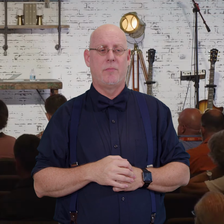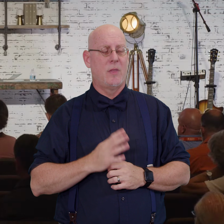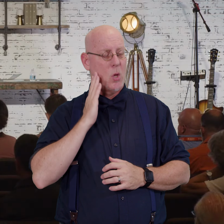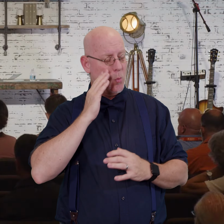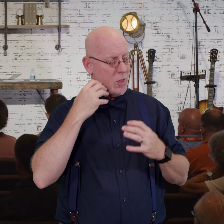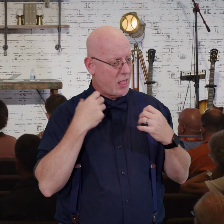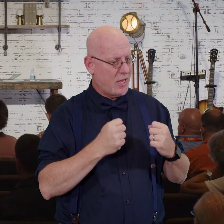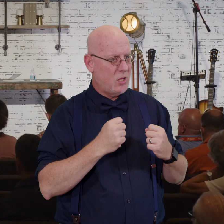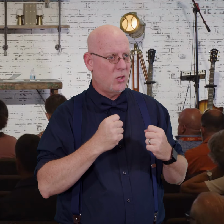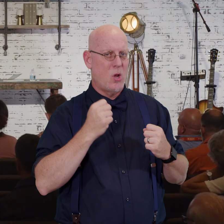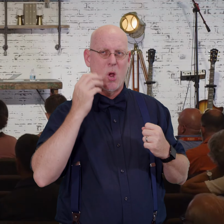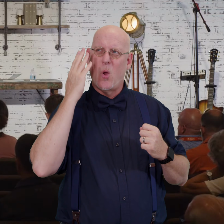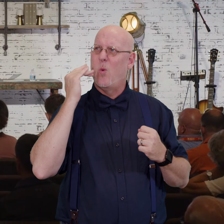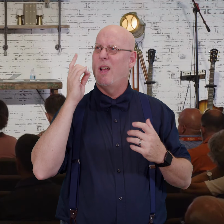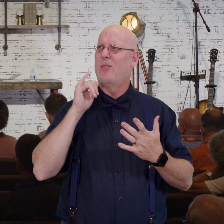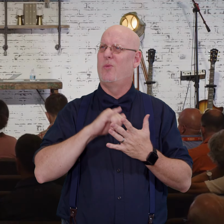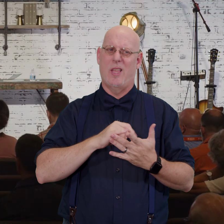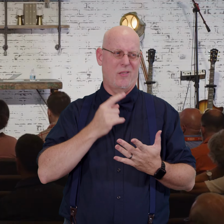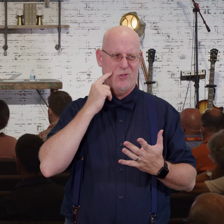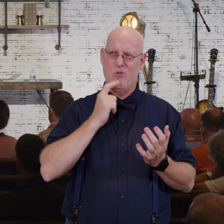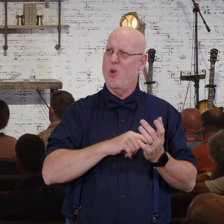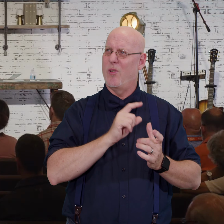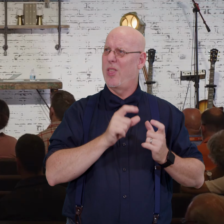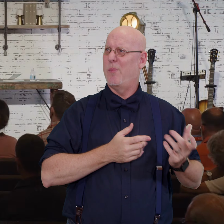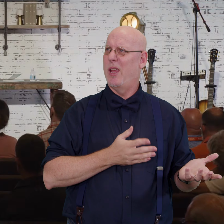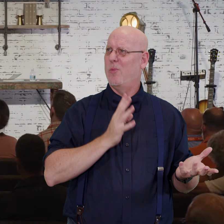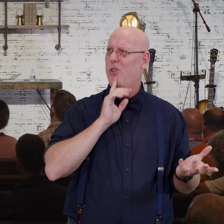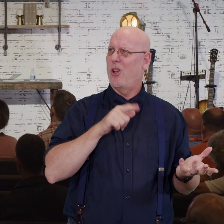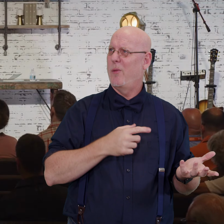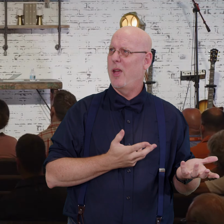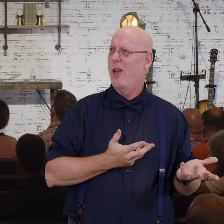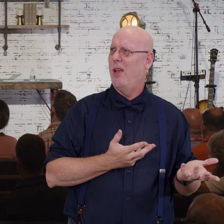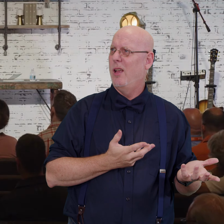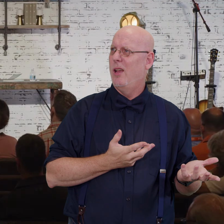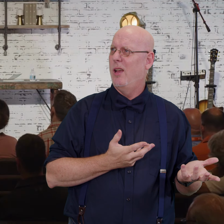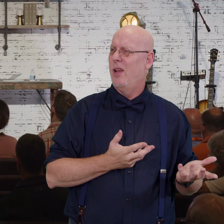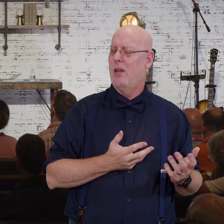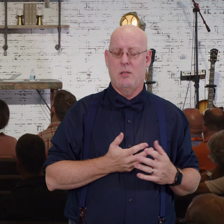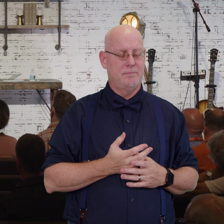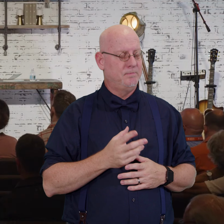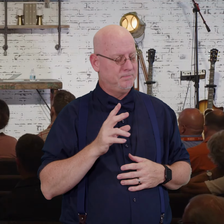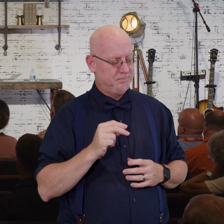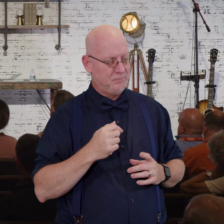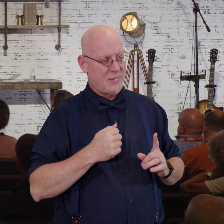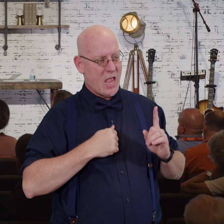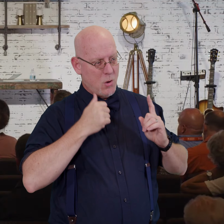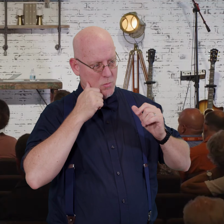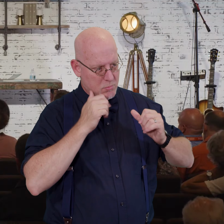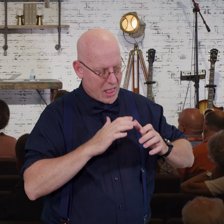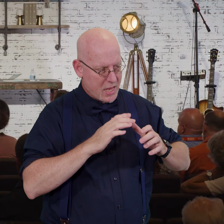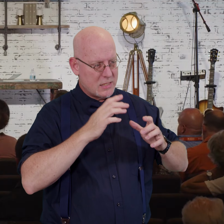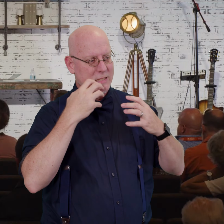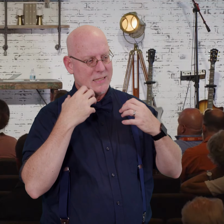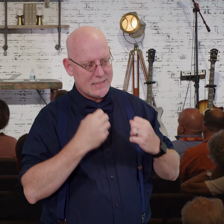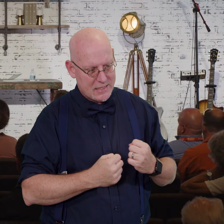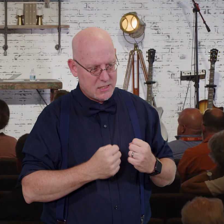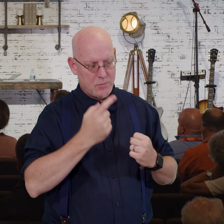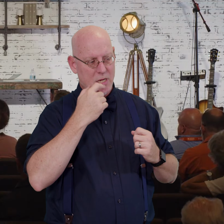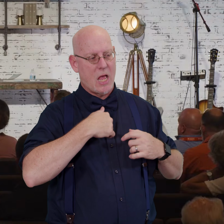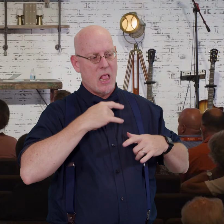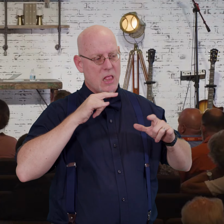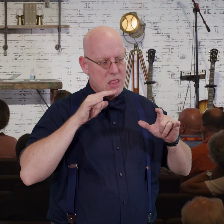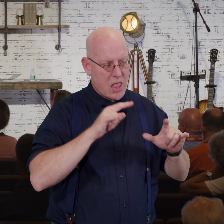I'll heal. Why the heck are you gonna do that? Like, have you noticed these people that you're talking about? No, I will bless and I will heal because I love them, because